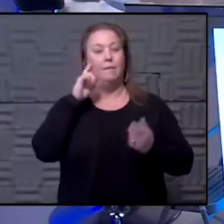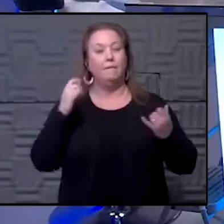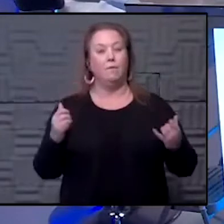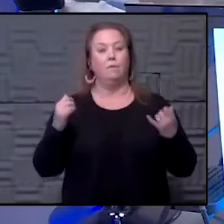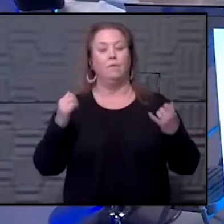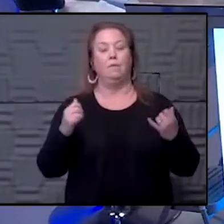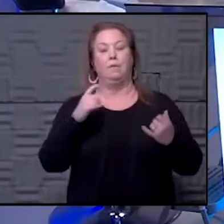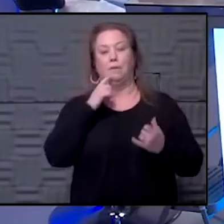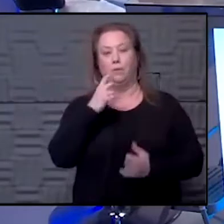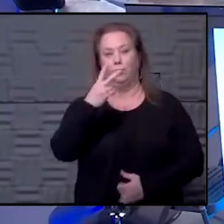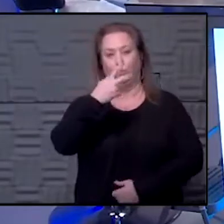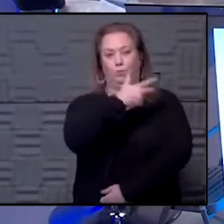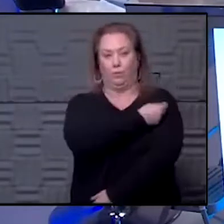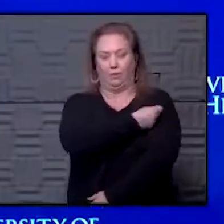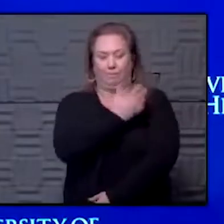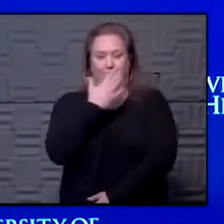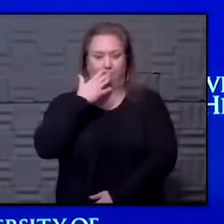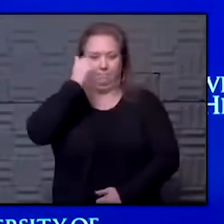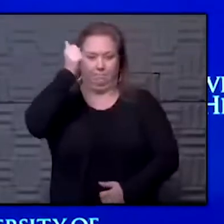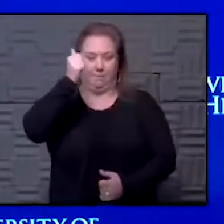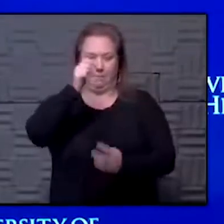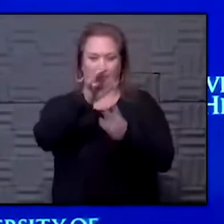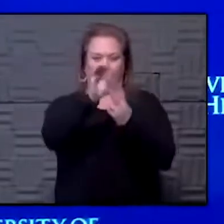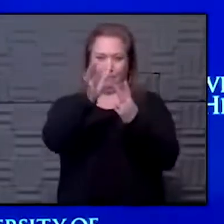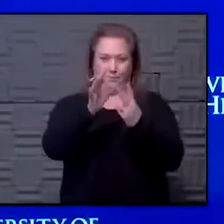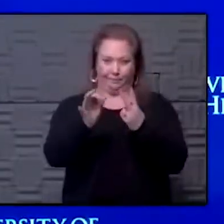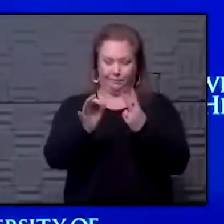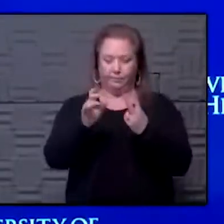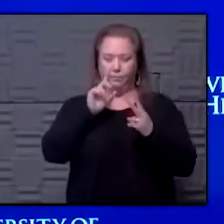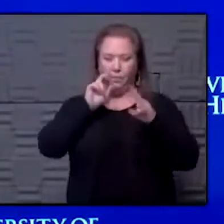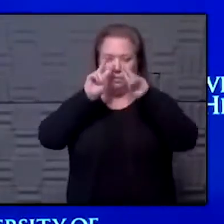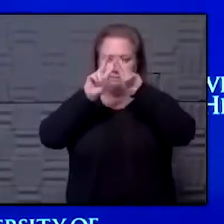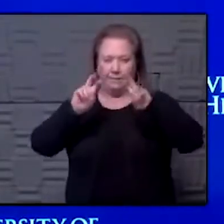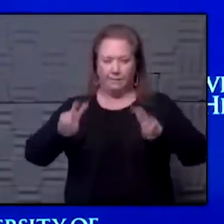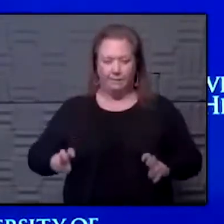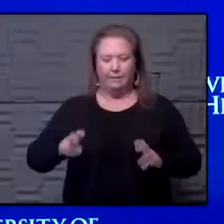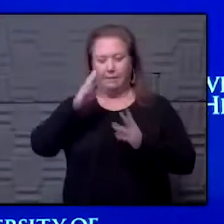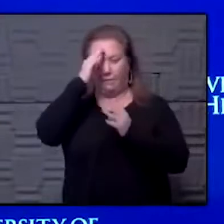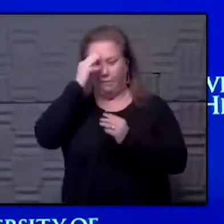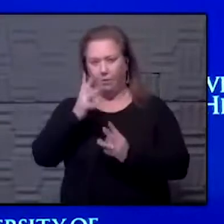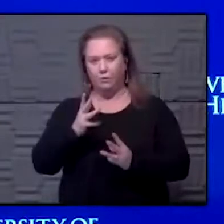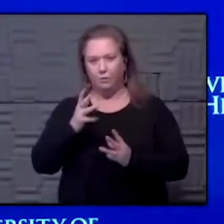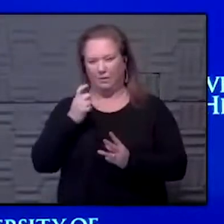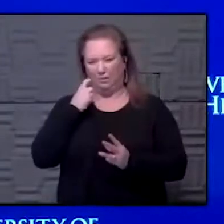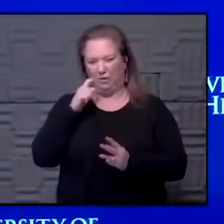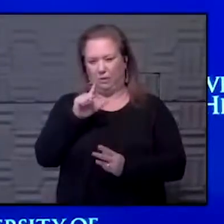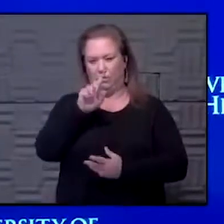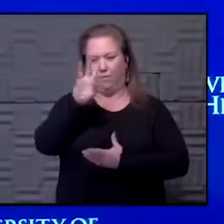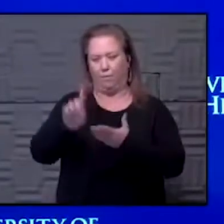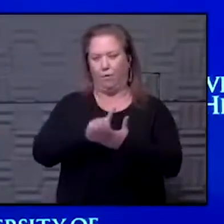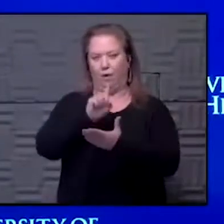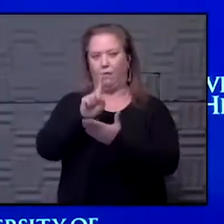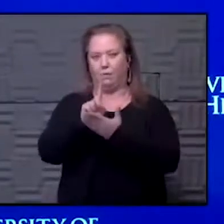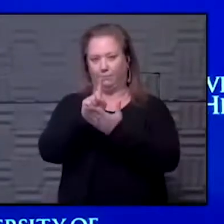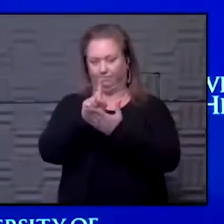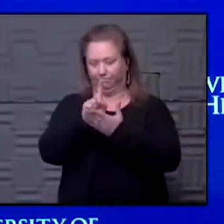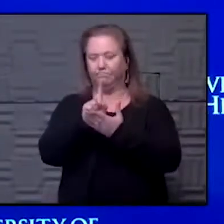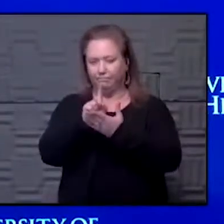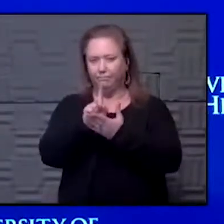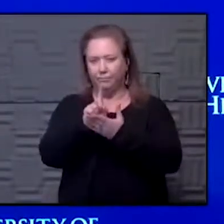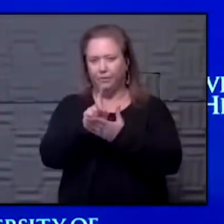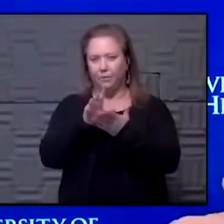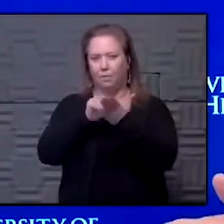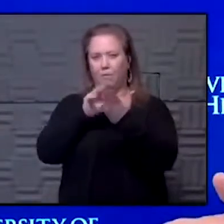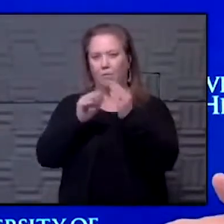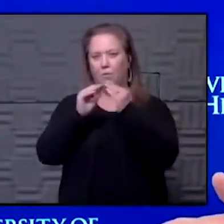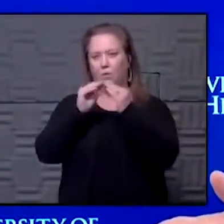we're saying 2 shots is the way to go. We want to take a close look. I think the information coming out in the last 24 hours is going to spark a greater debate. And we